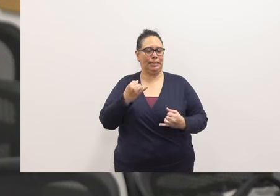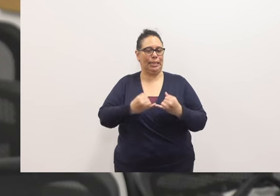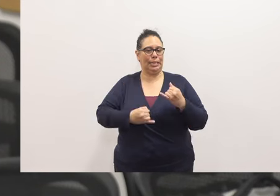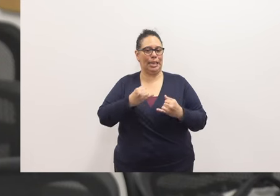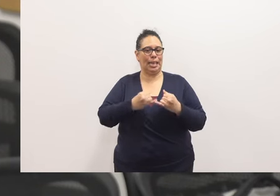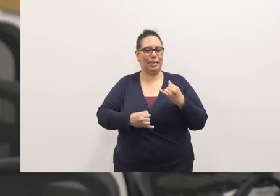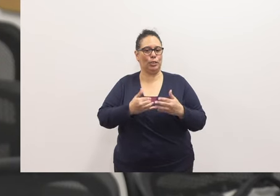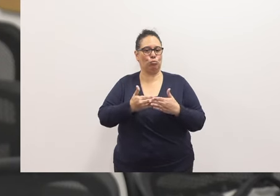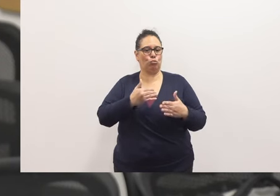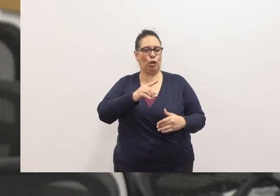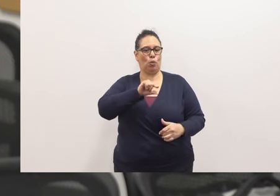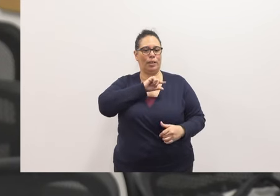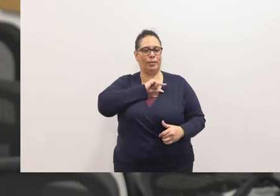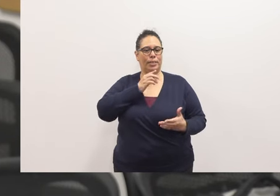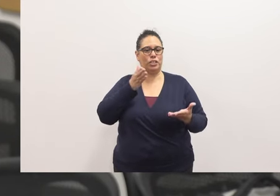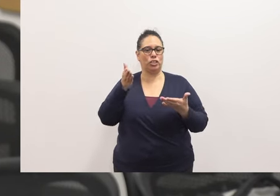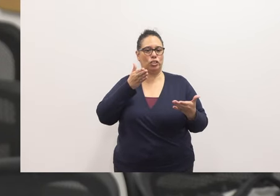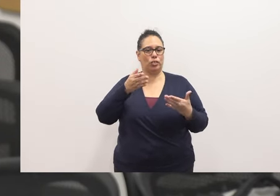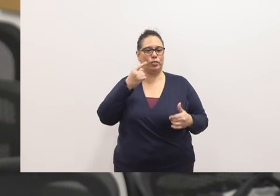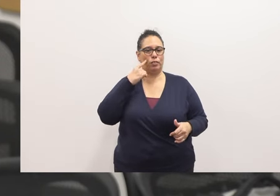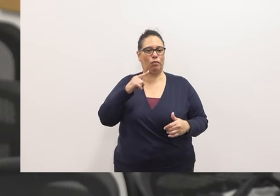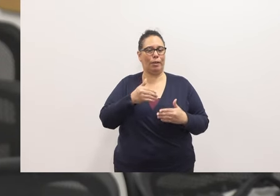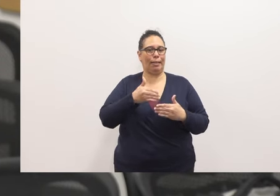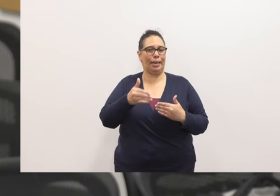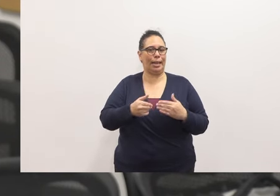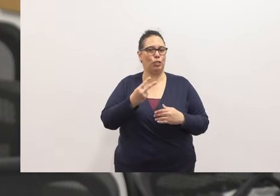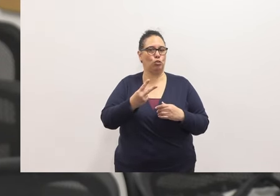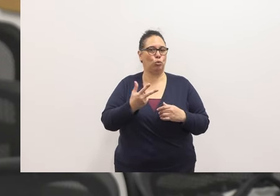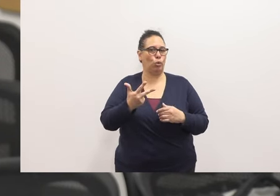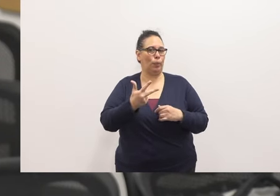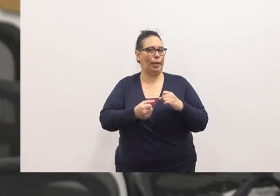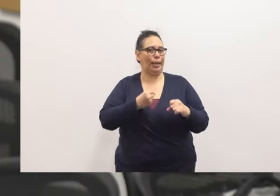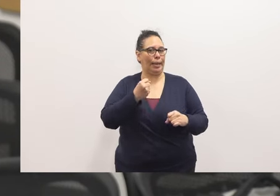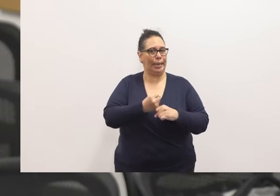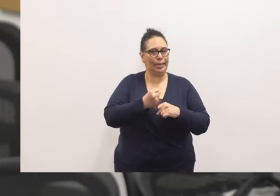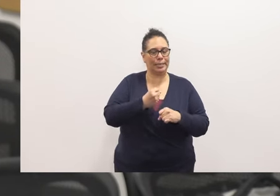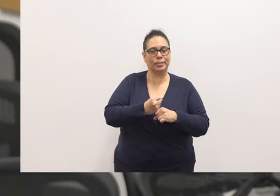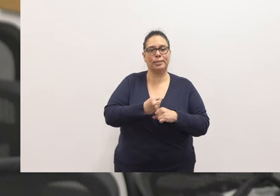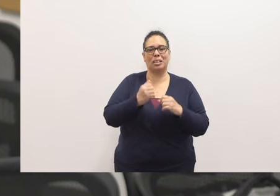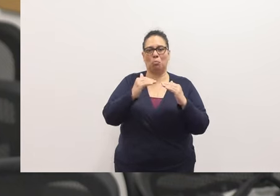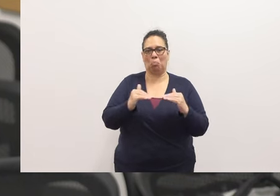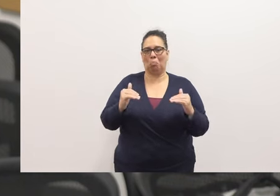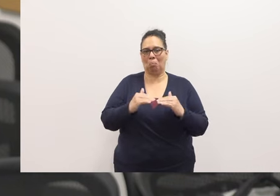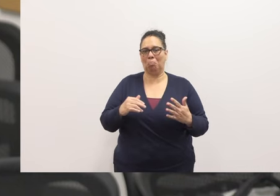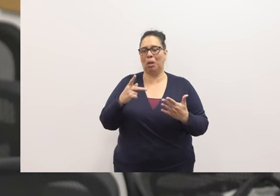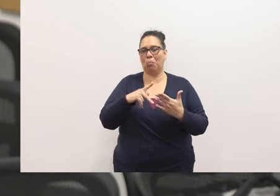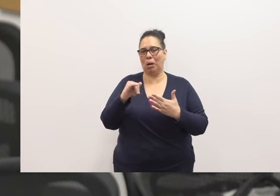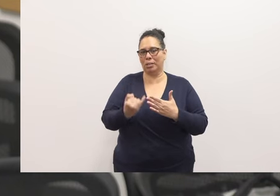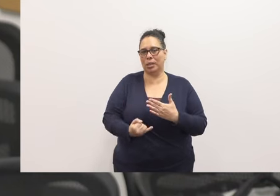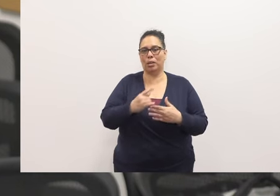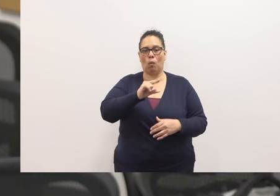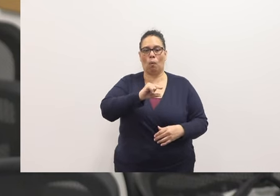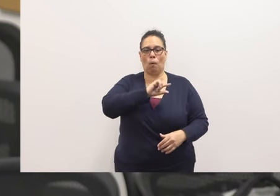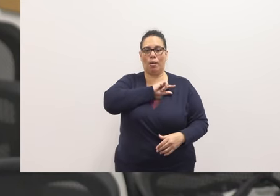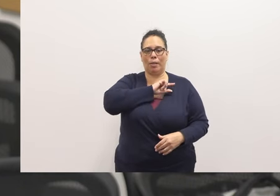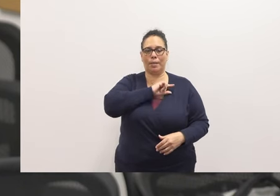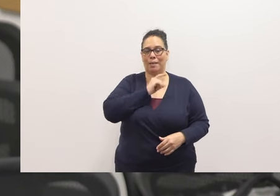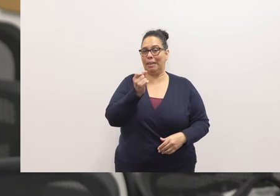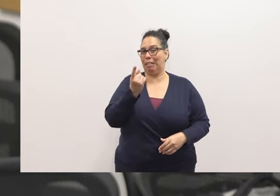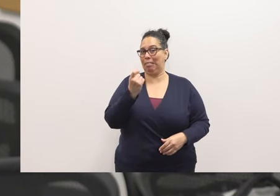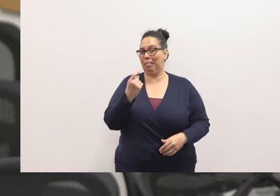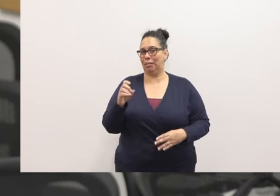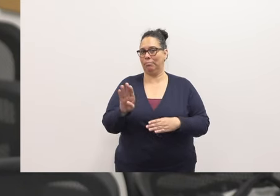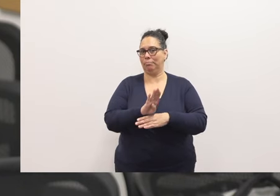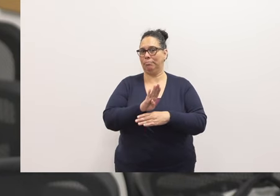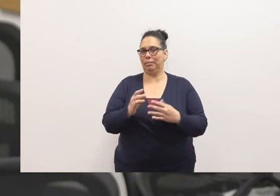of our pre-qualification of services for the next 2 to 3 years as we go through our next phase of projects. We qualifying 11 firms